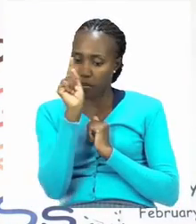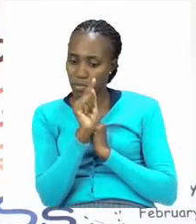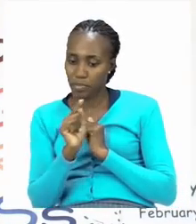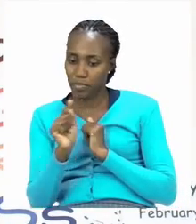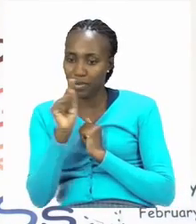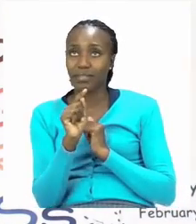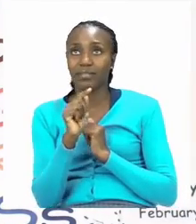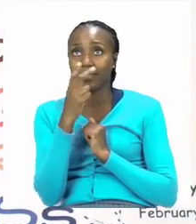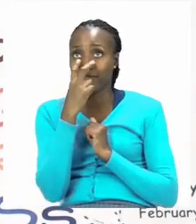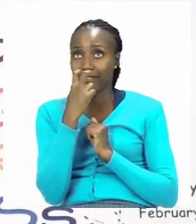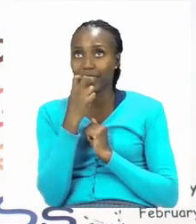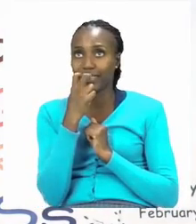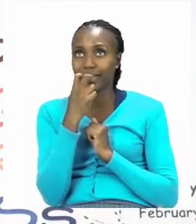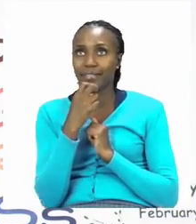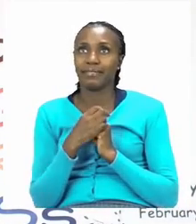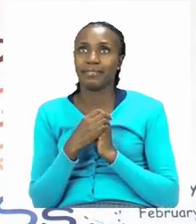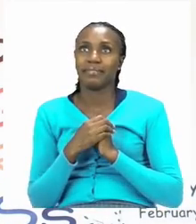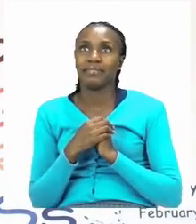the word funny.